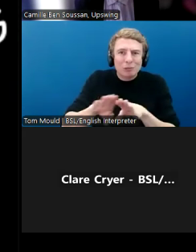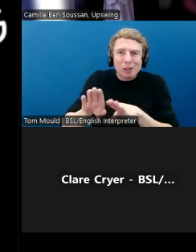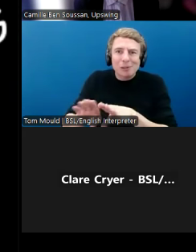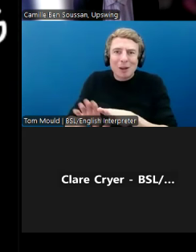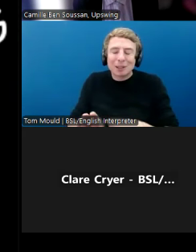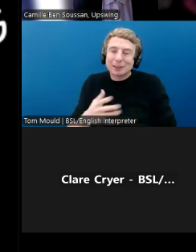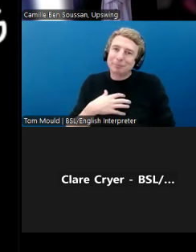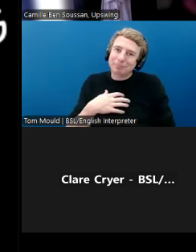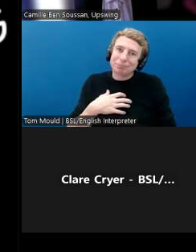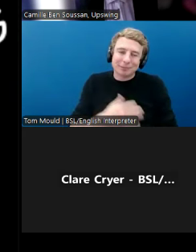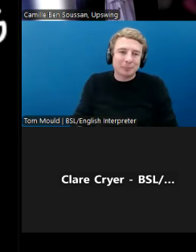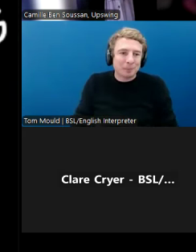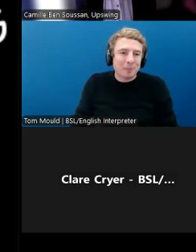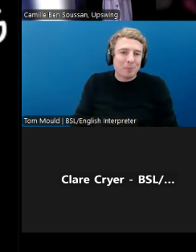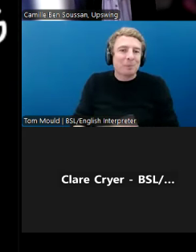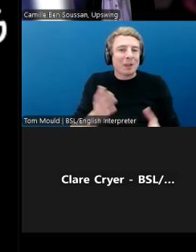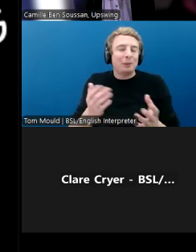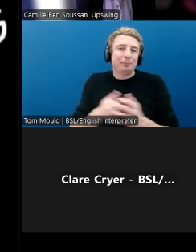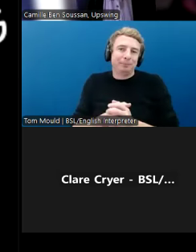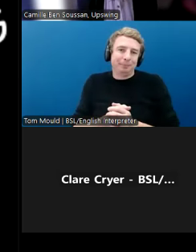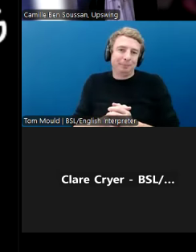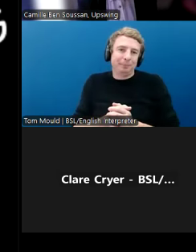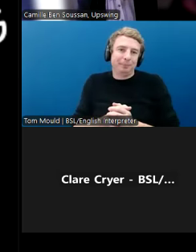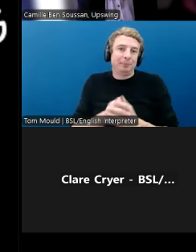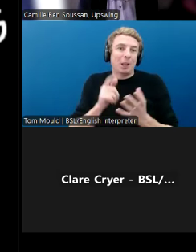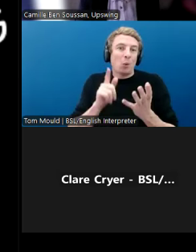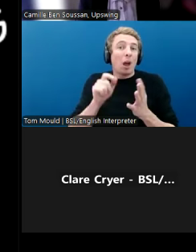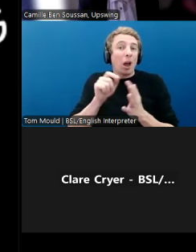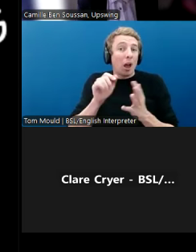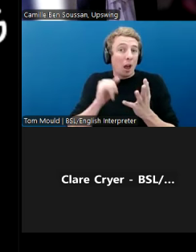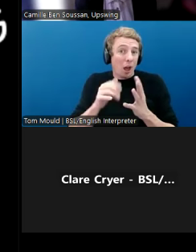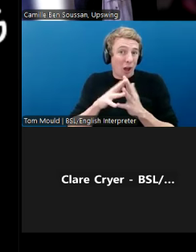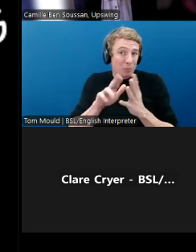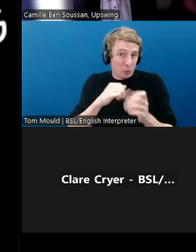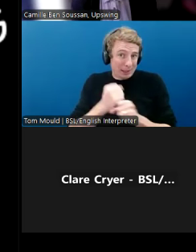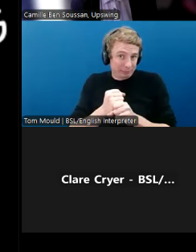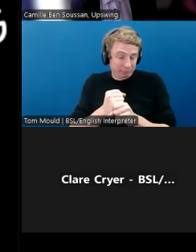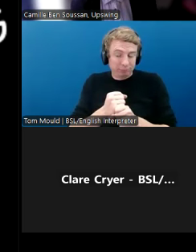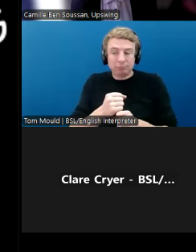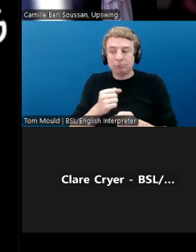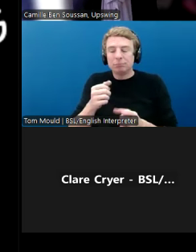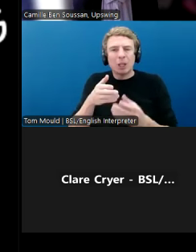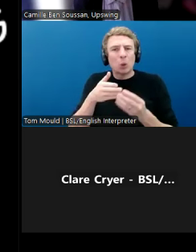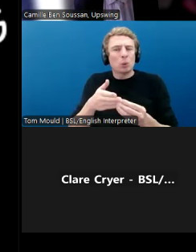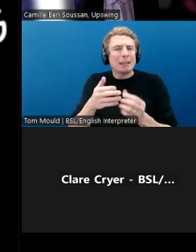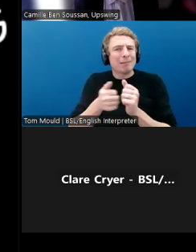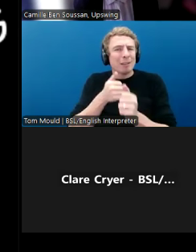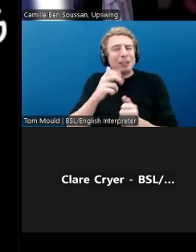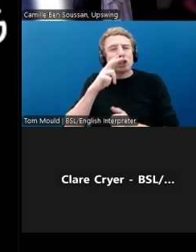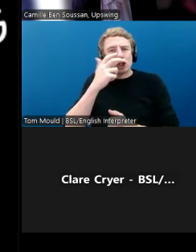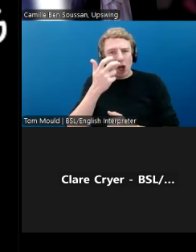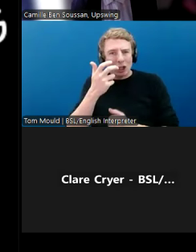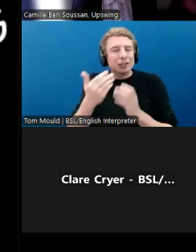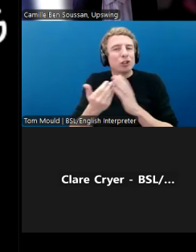So Upswing is a leading contemporary circus company based in Stoke-on-Trent. We create contemporary circus that